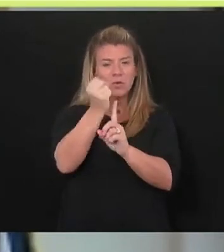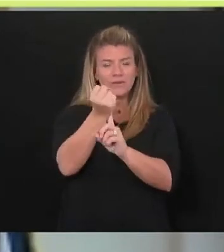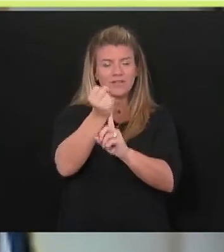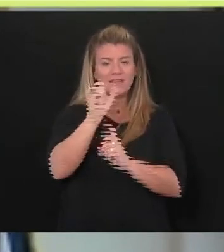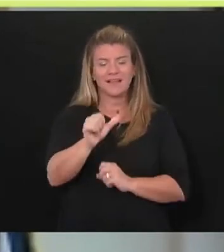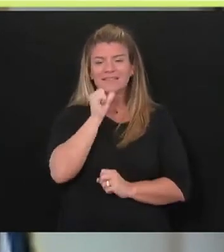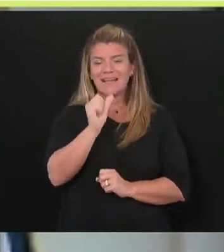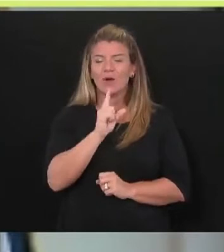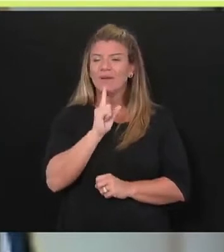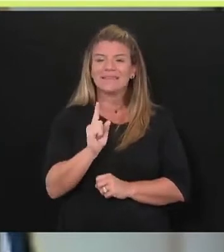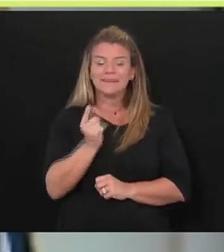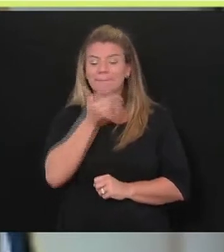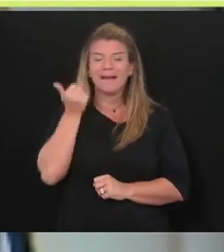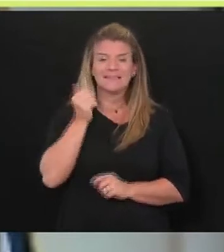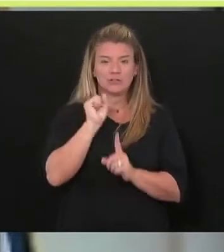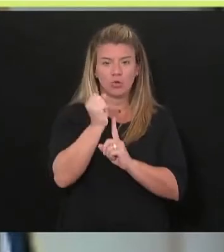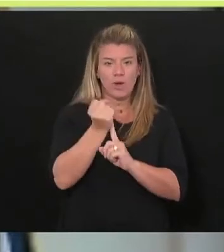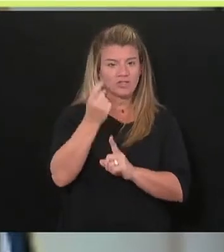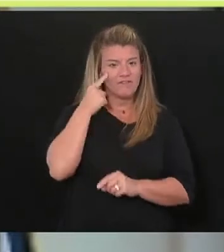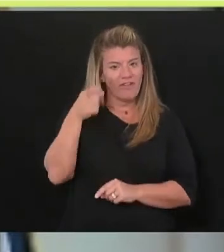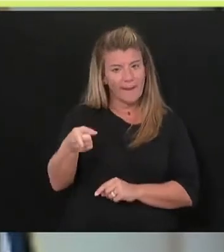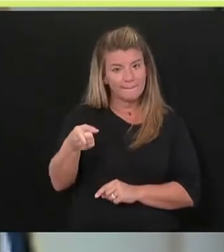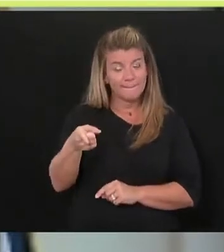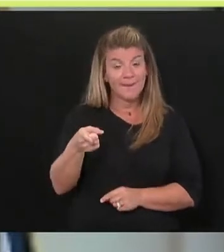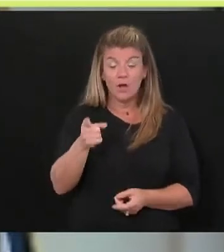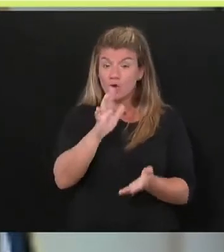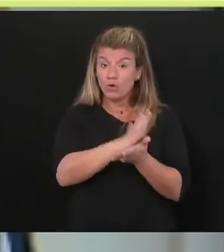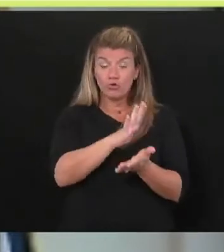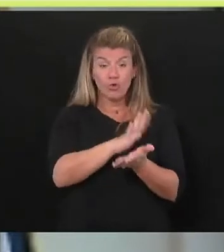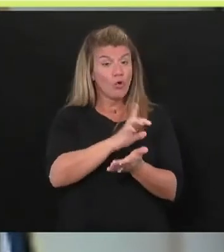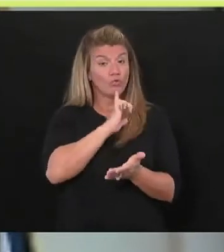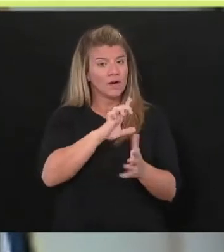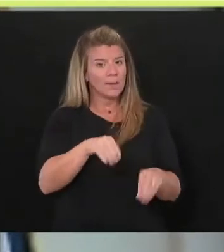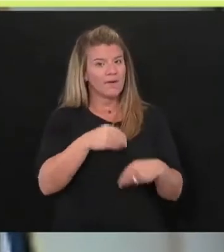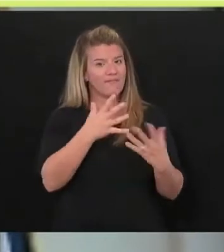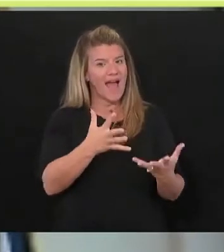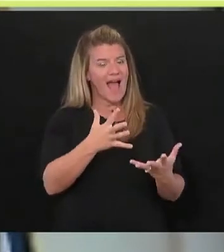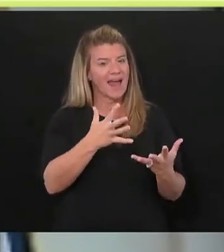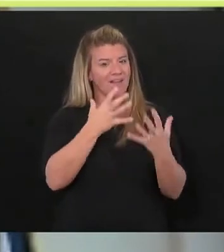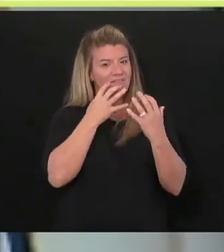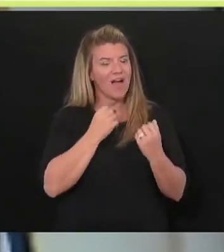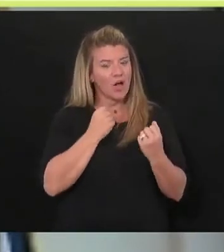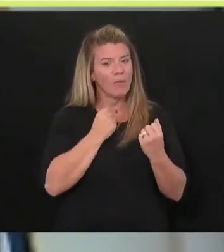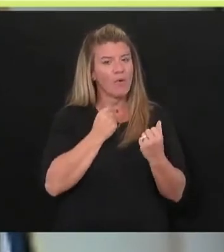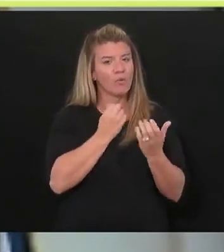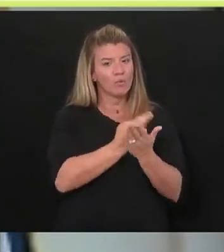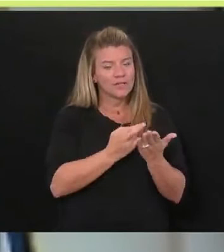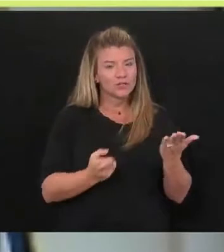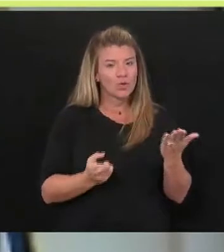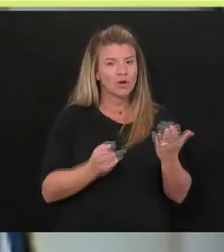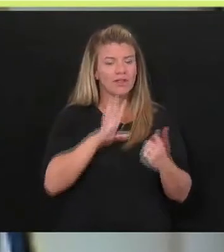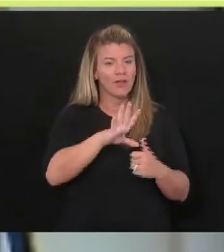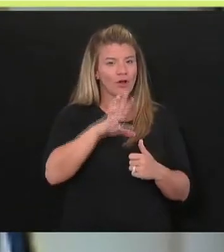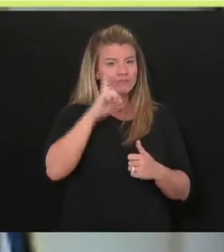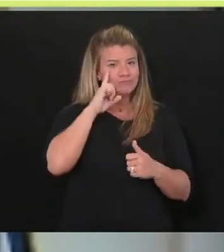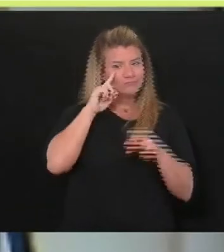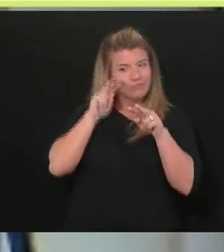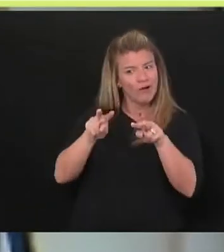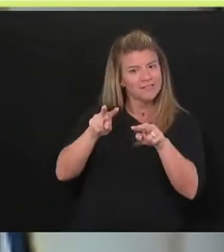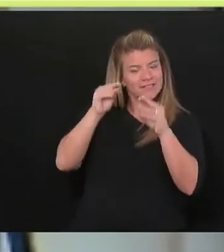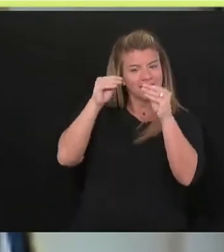the best situation for them. Schools provide a valuable resource in terms of those eyes on by teachers who